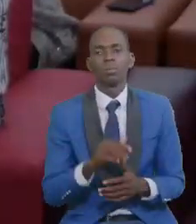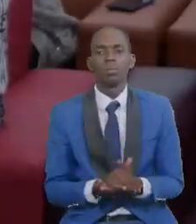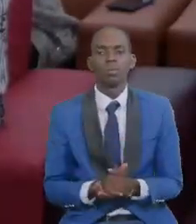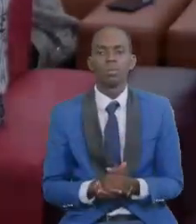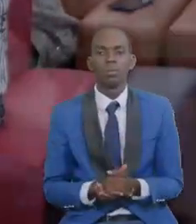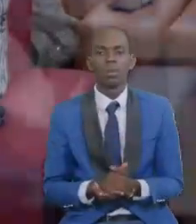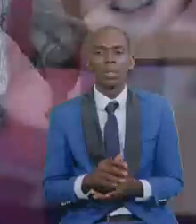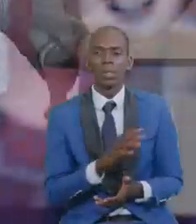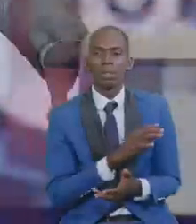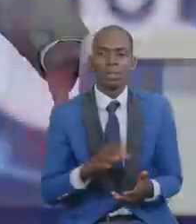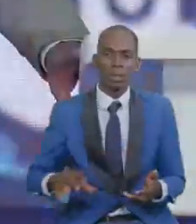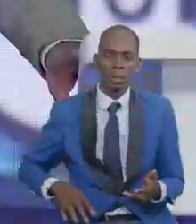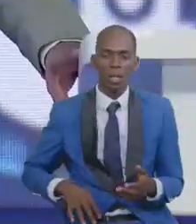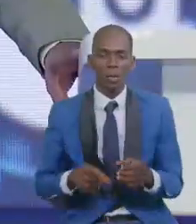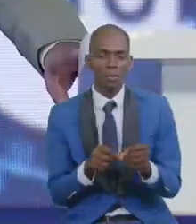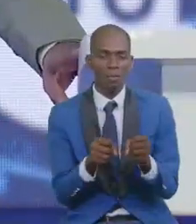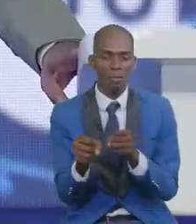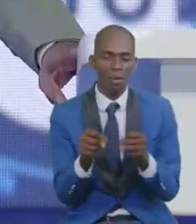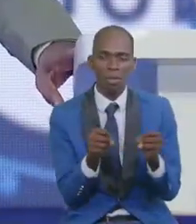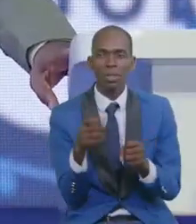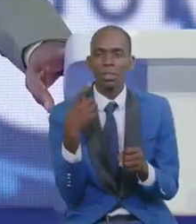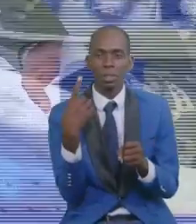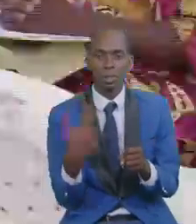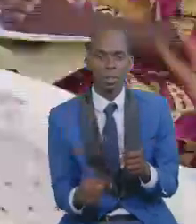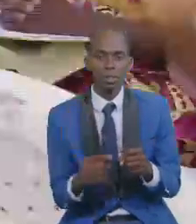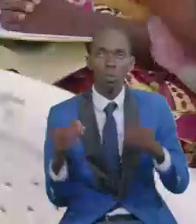Christ fought the battle for me.